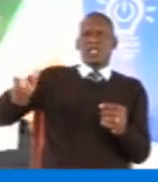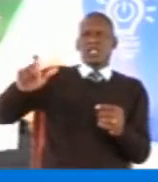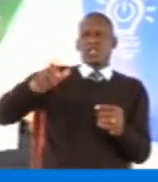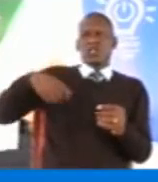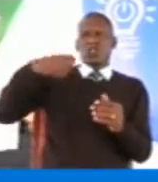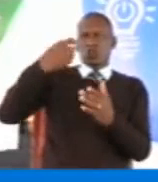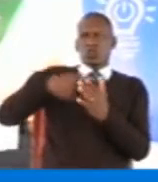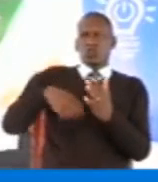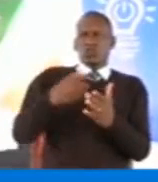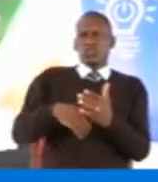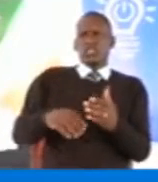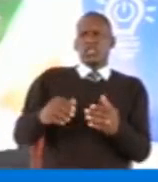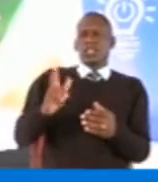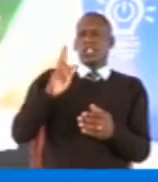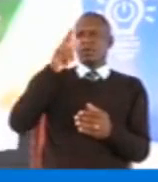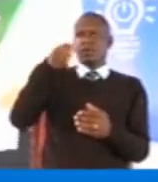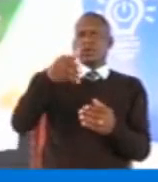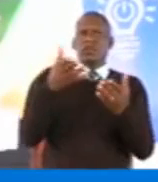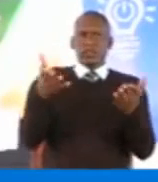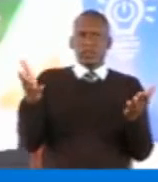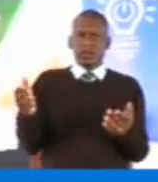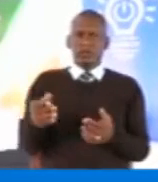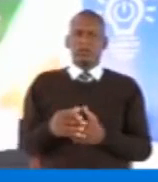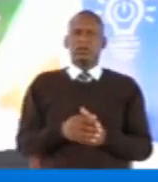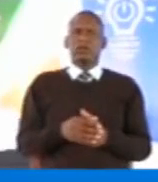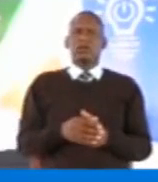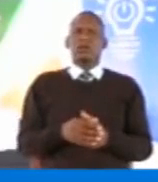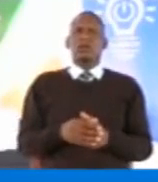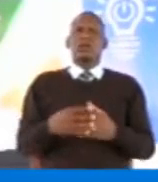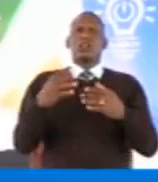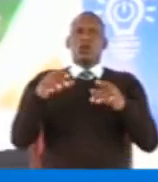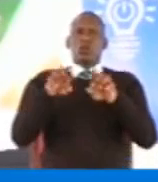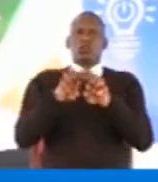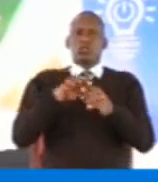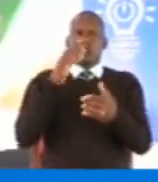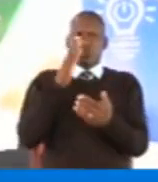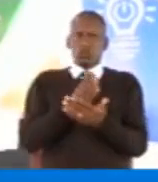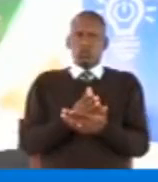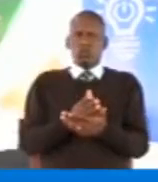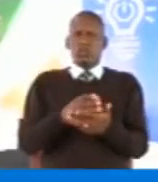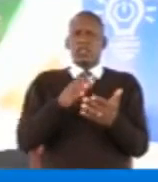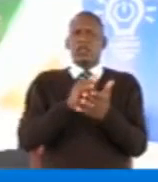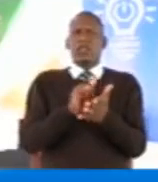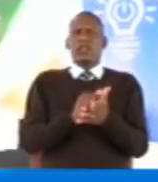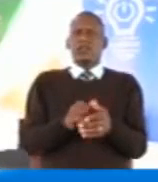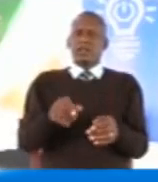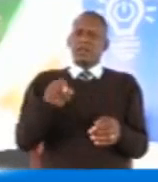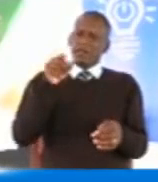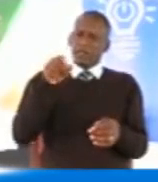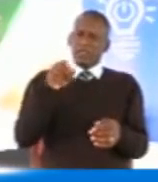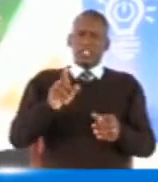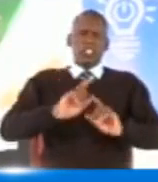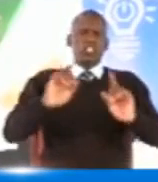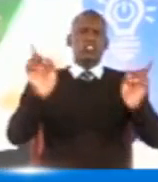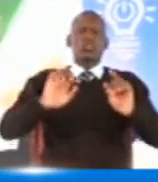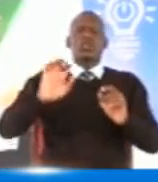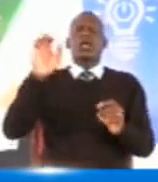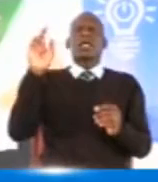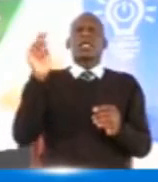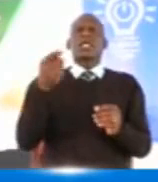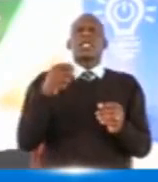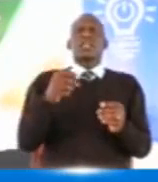pricing in our petroleum products. It is also true that this is not a